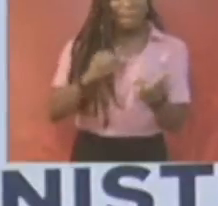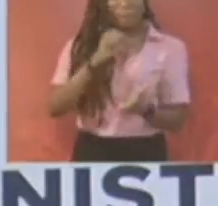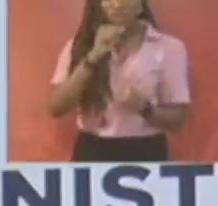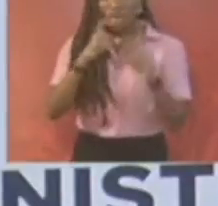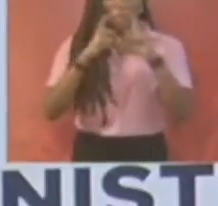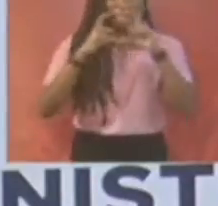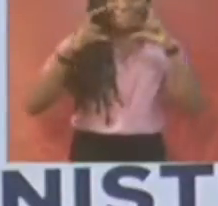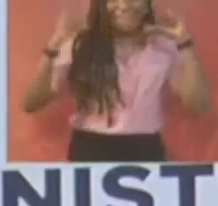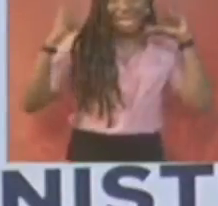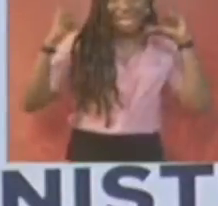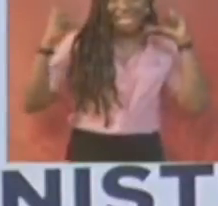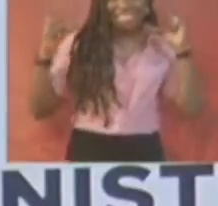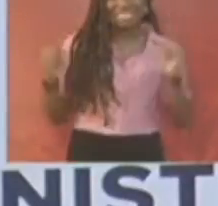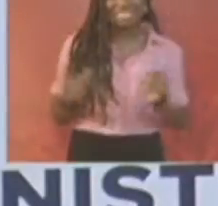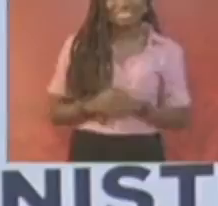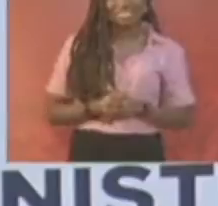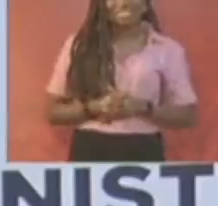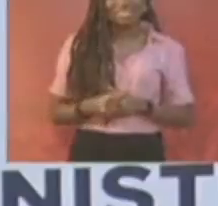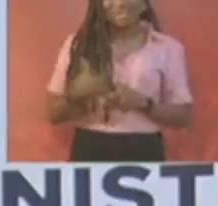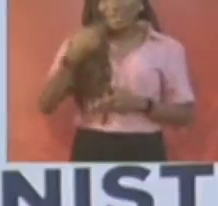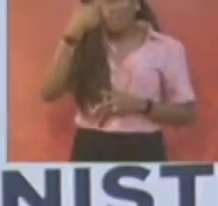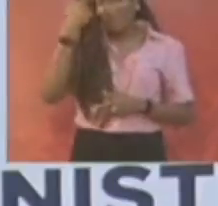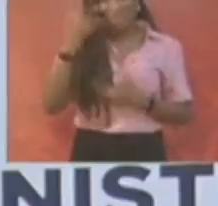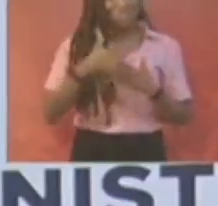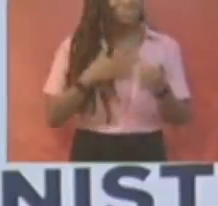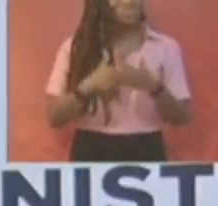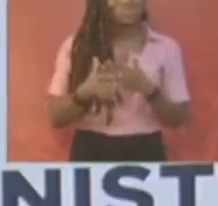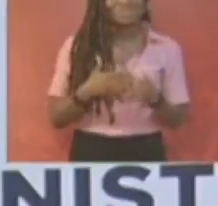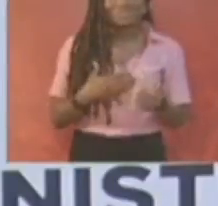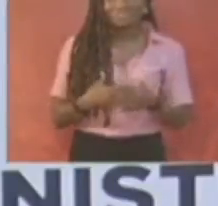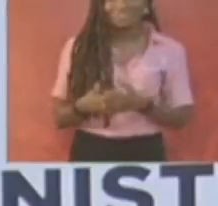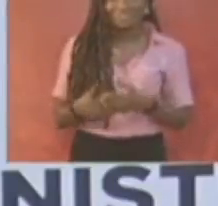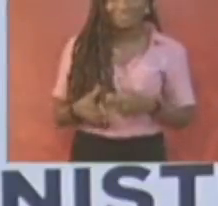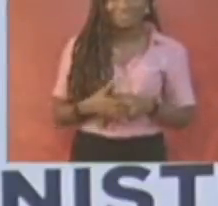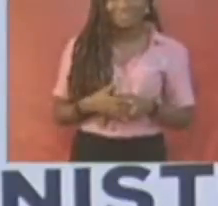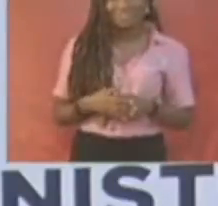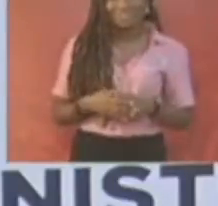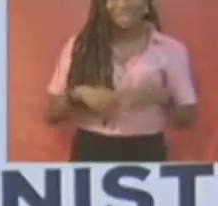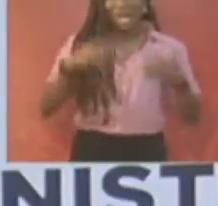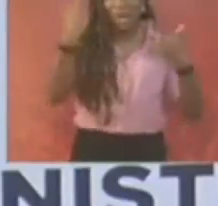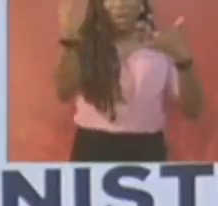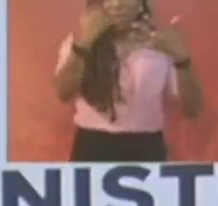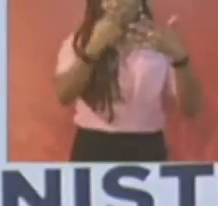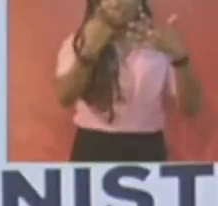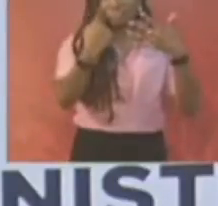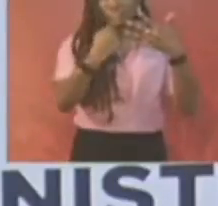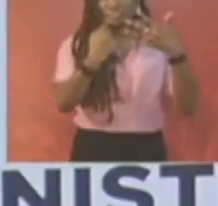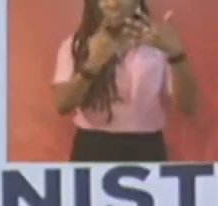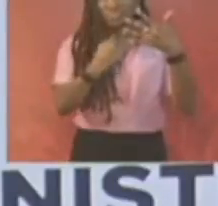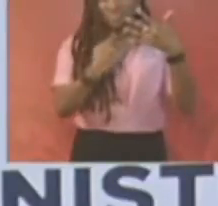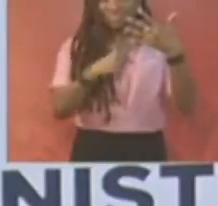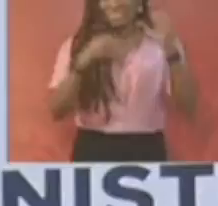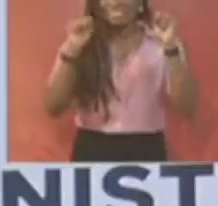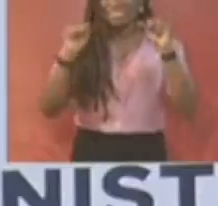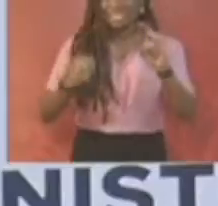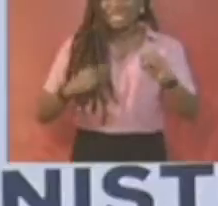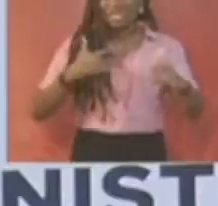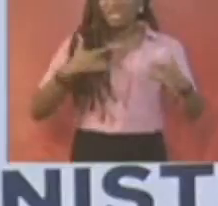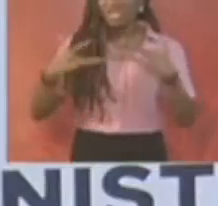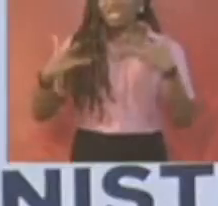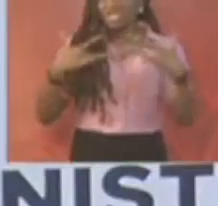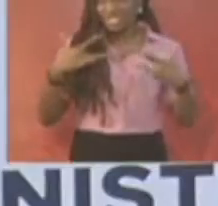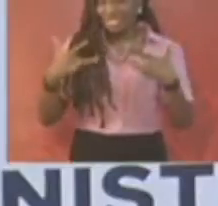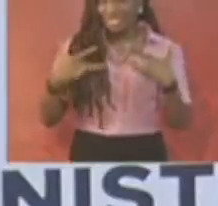masks because of whichever activity they're engaged in, all of these factors are concerns that we